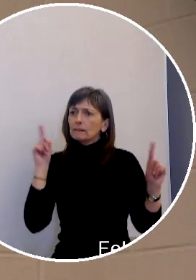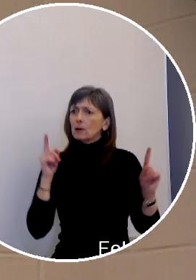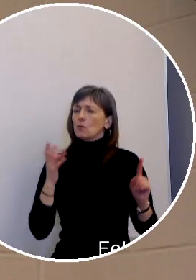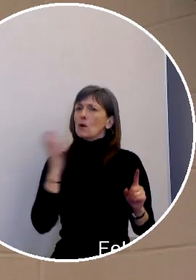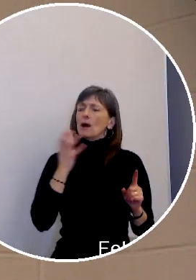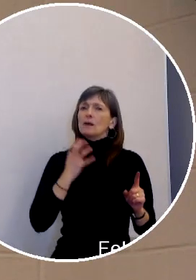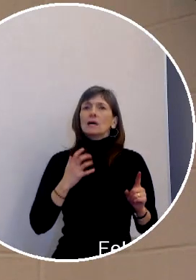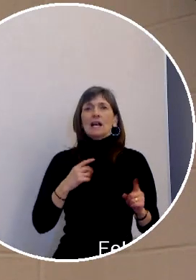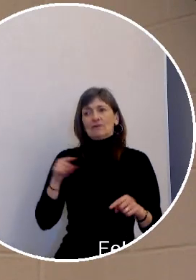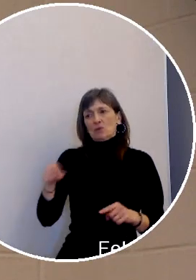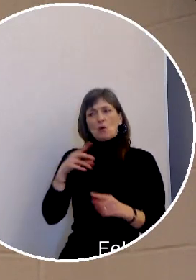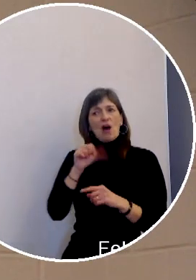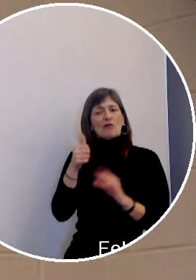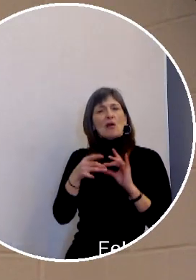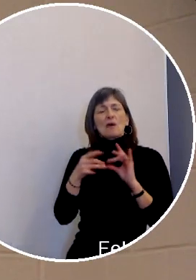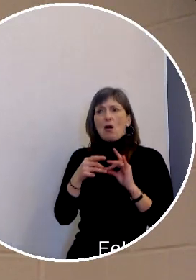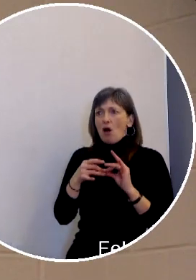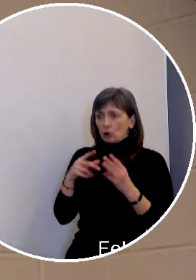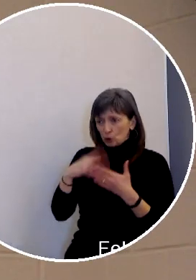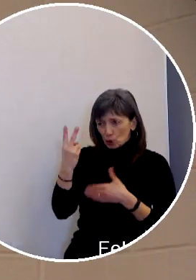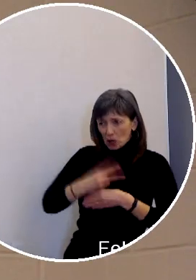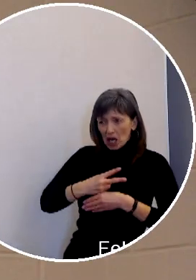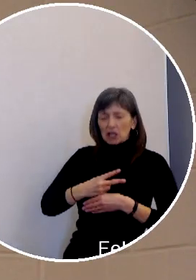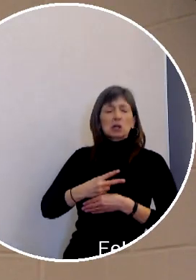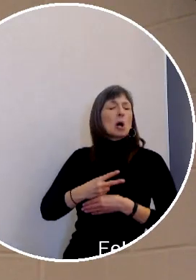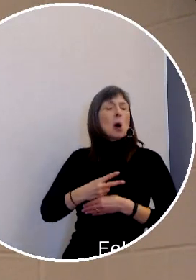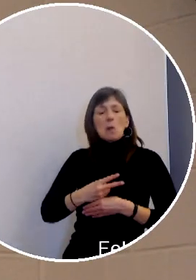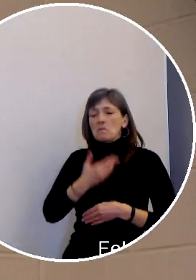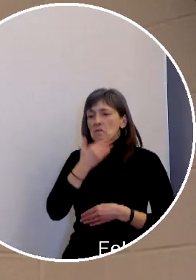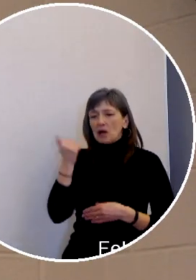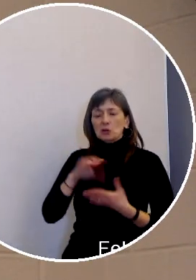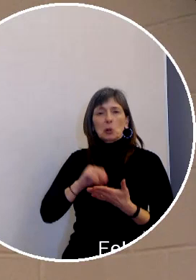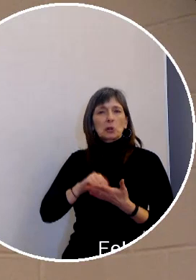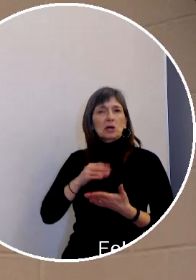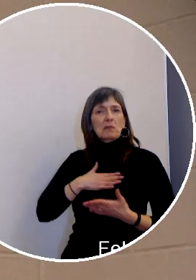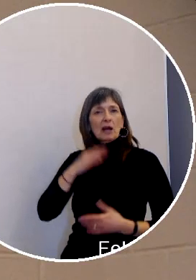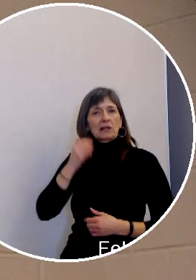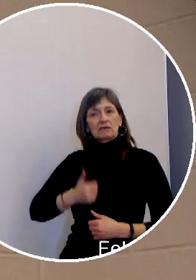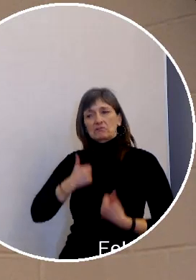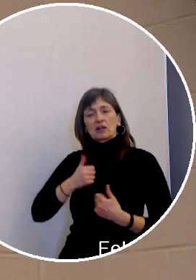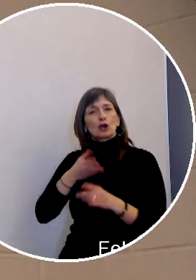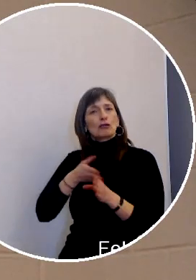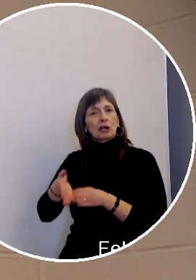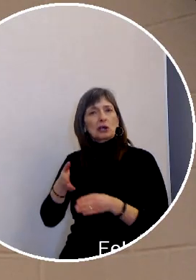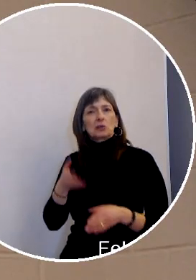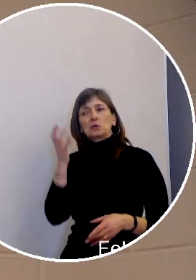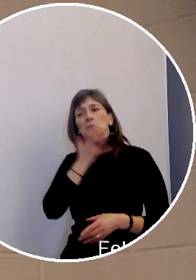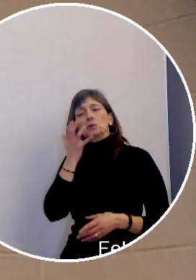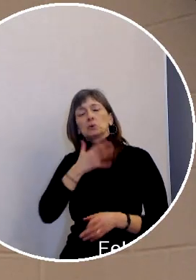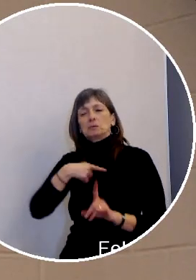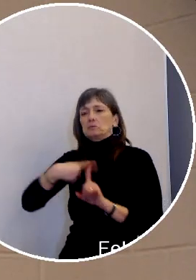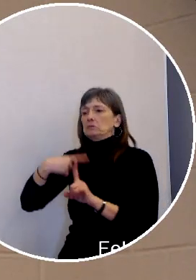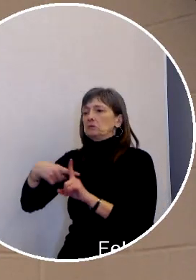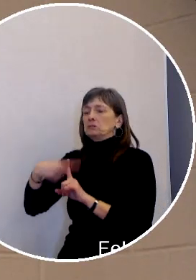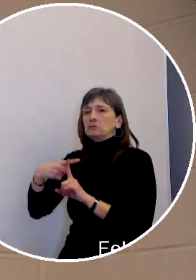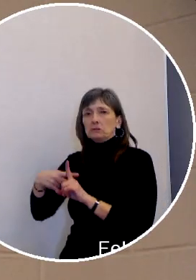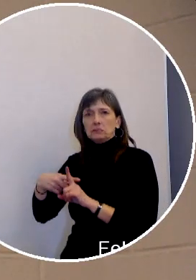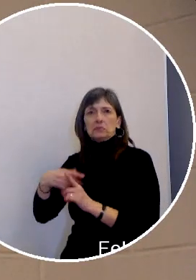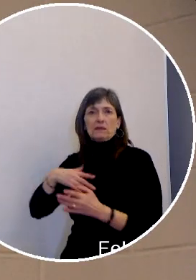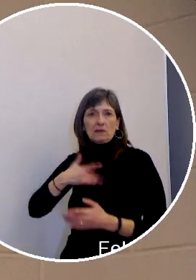days have been the most authentic professional learning experiences I've ever had. There was an optimistic energy in the